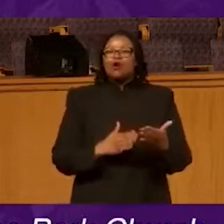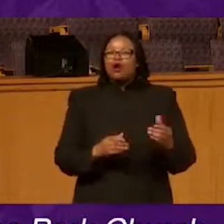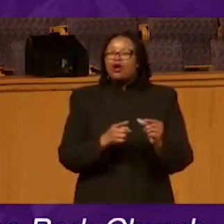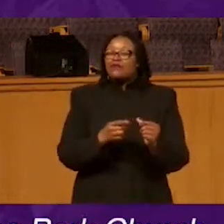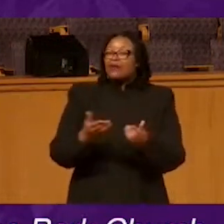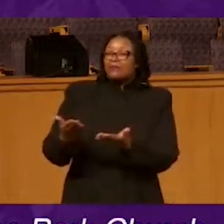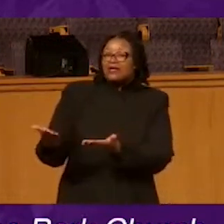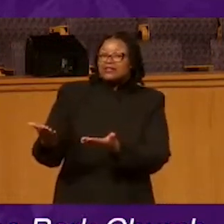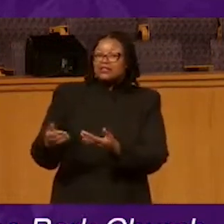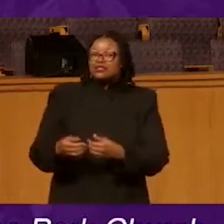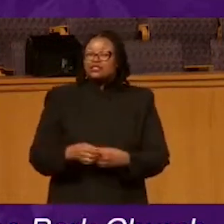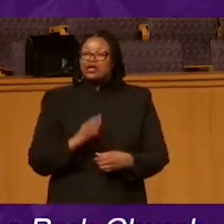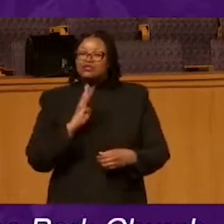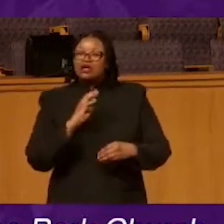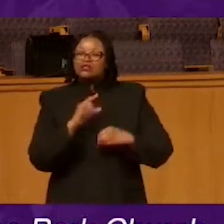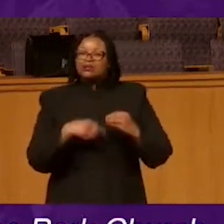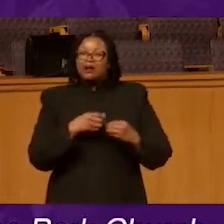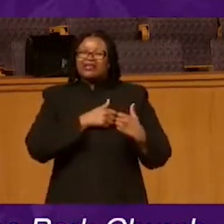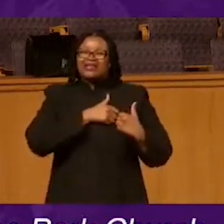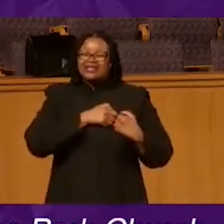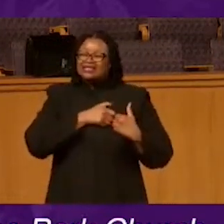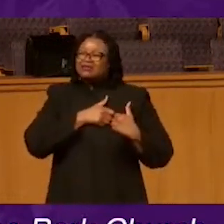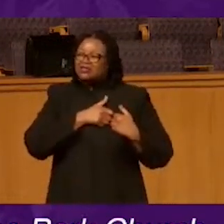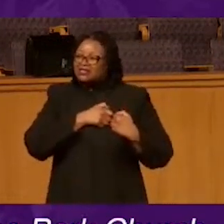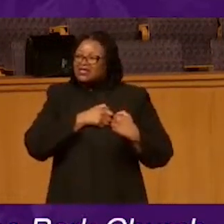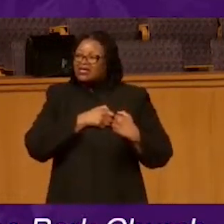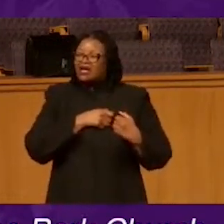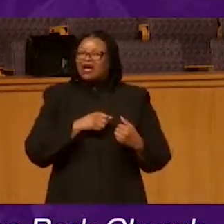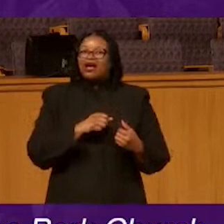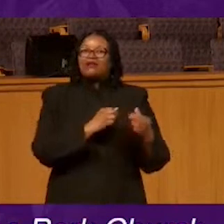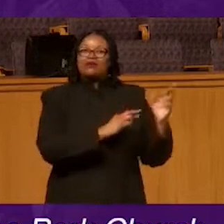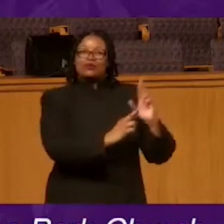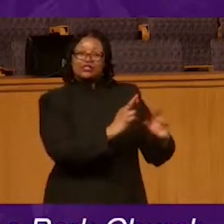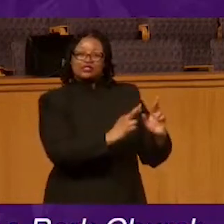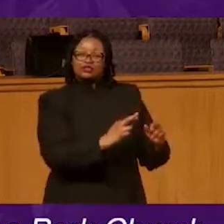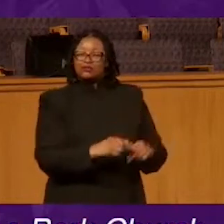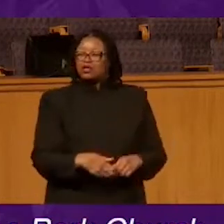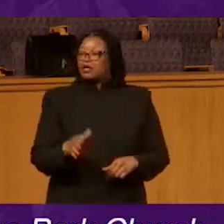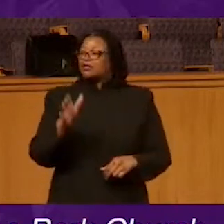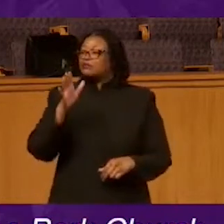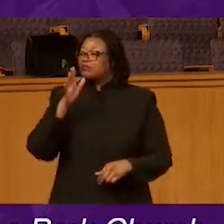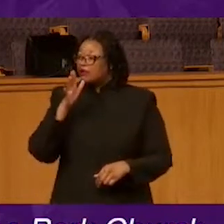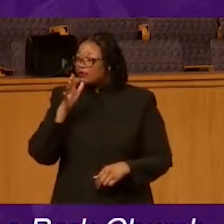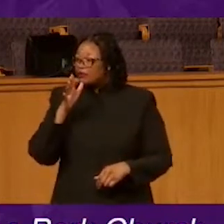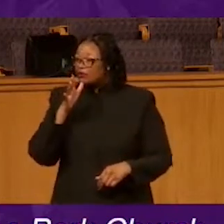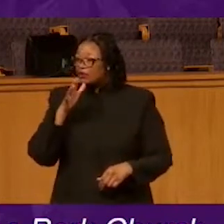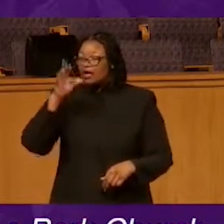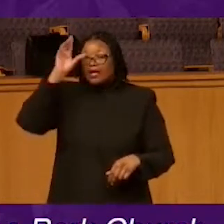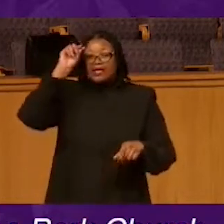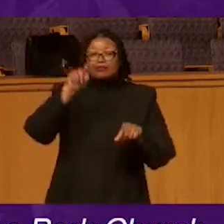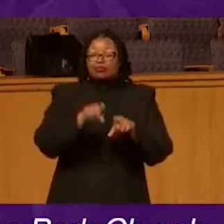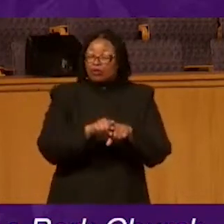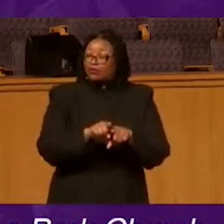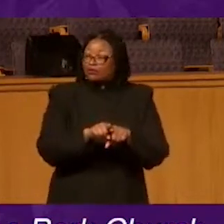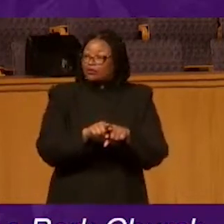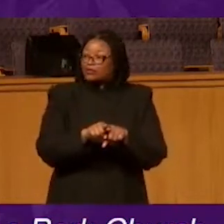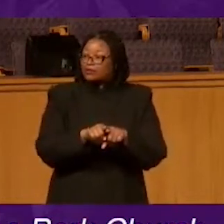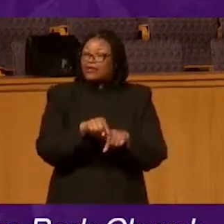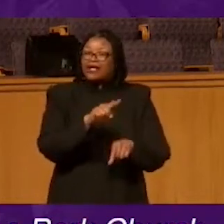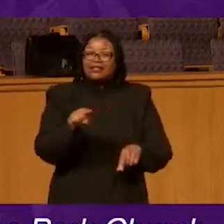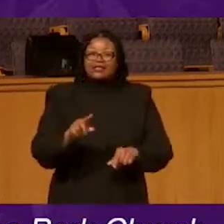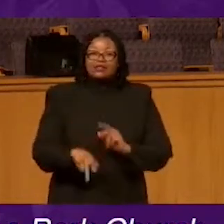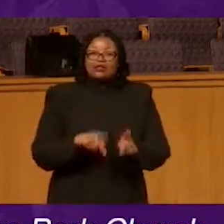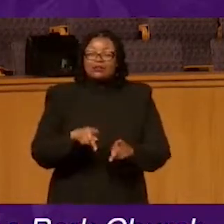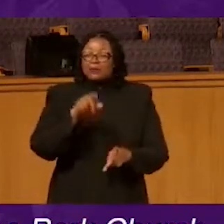speaks to the intimacy of the relationships. They are his mother and brothers. These are the